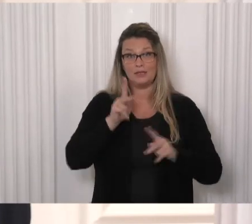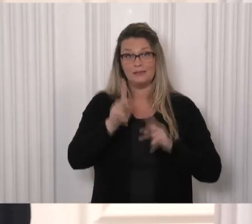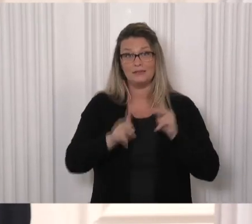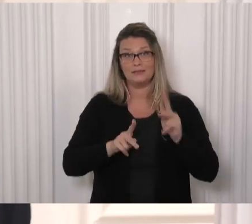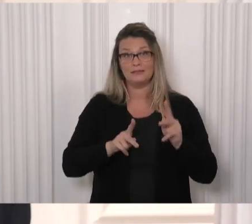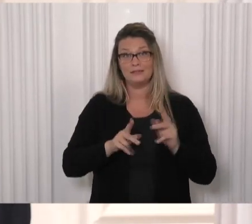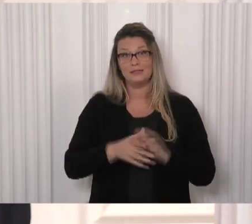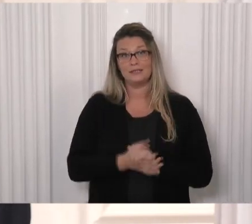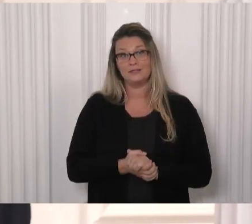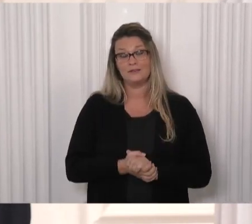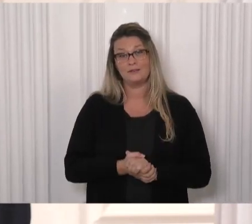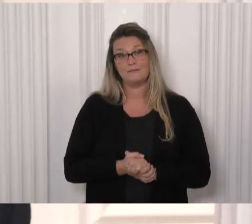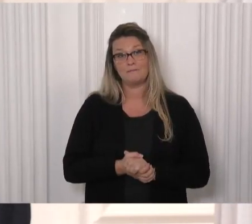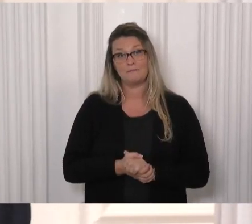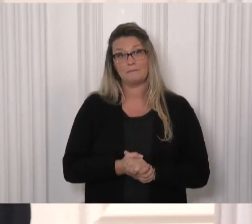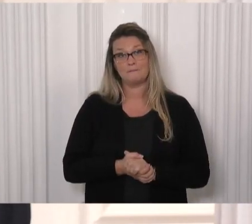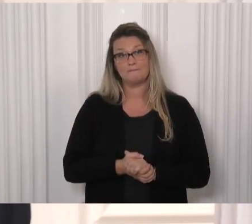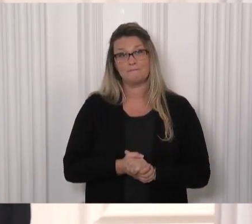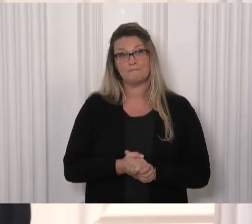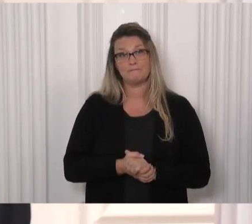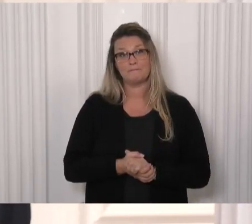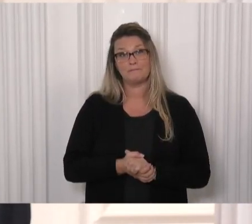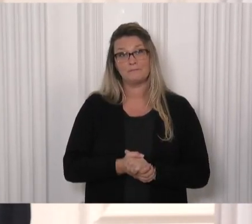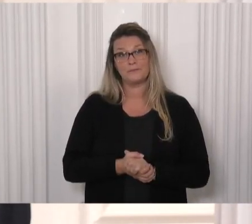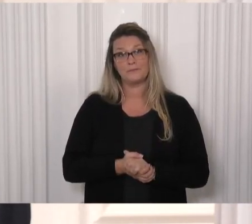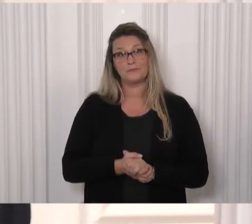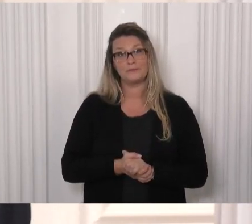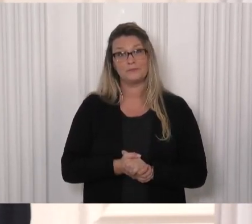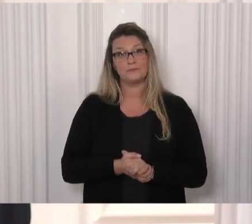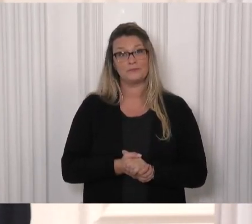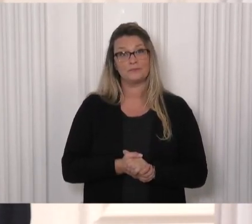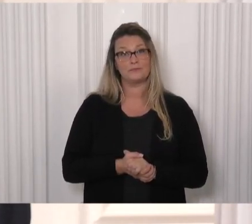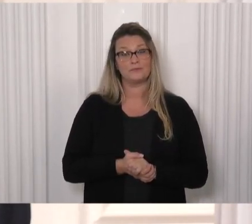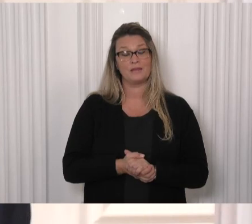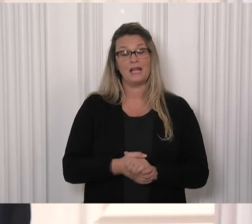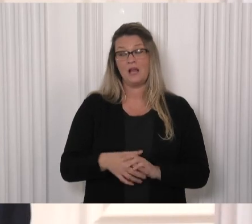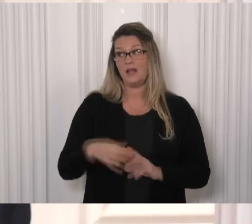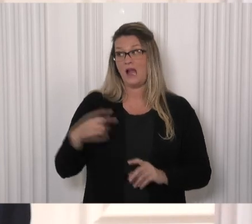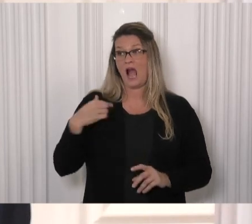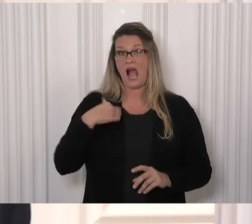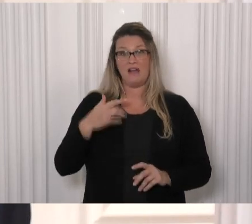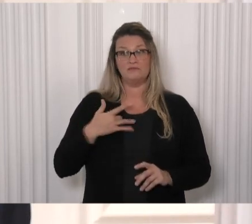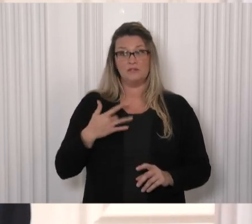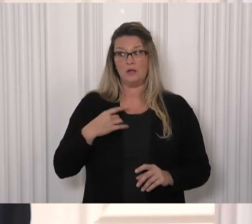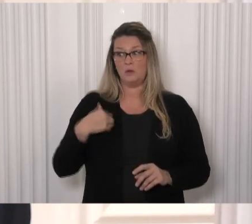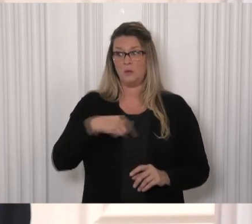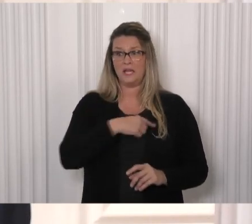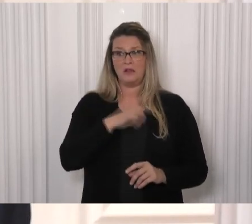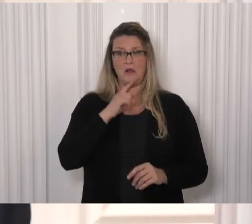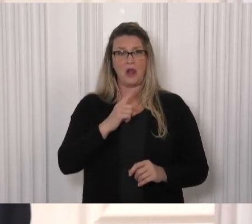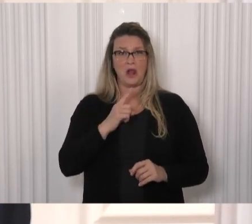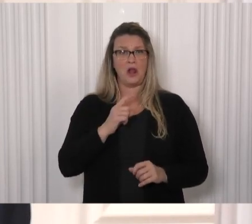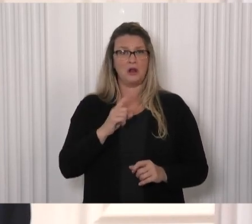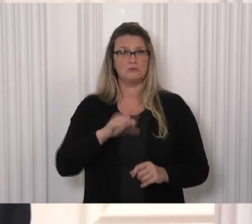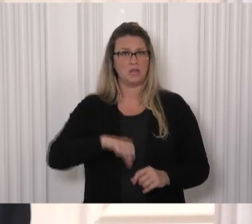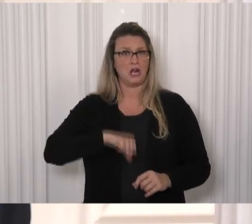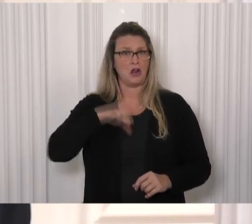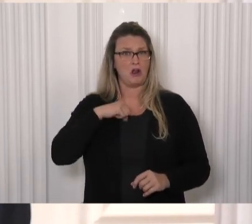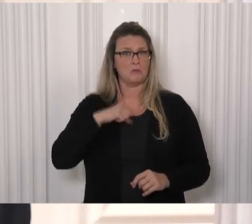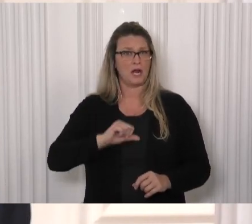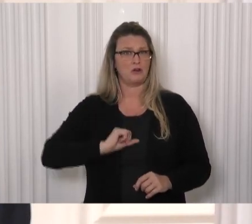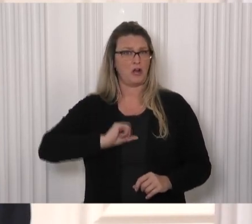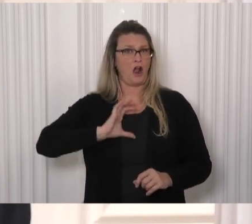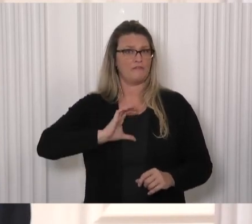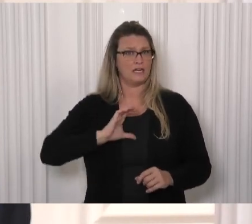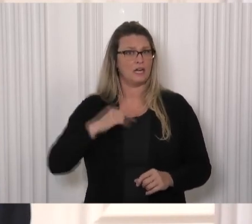Now, as far as staying on top of this, I am absolutely confident beyond belief that we're doing everything in our power